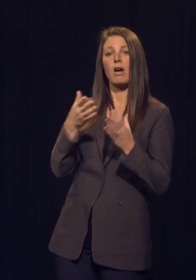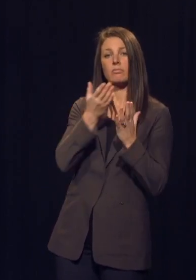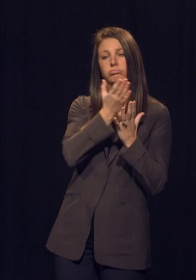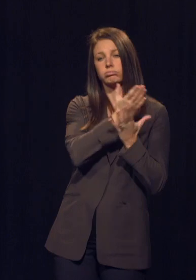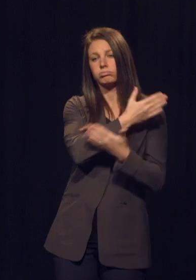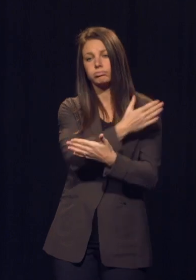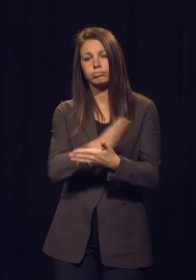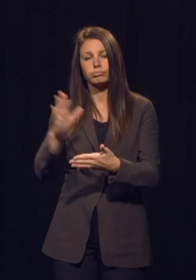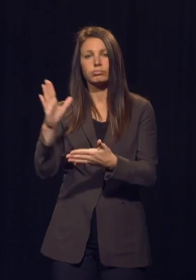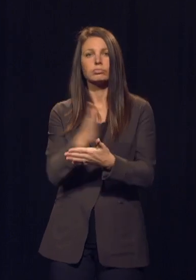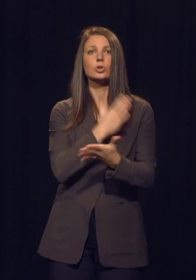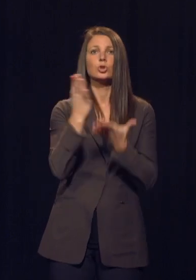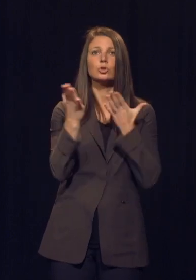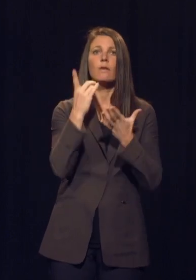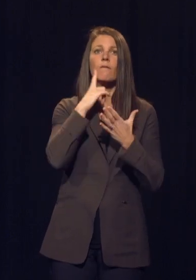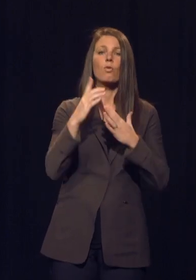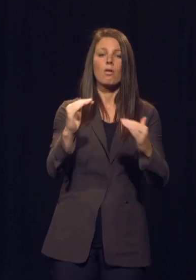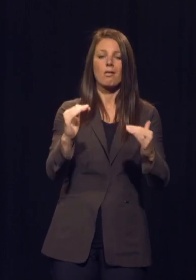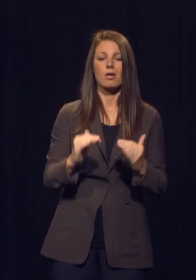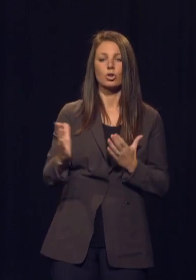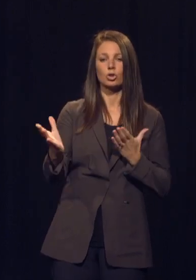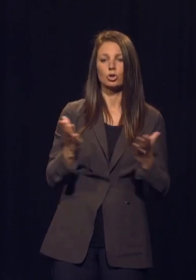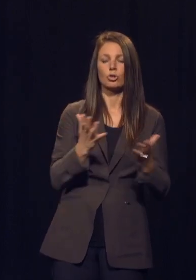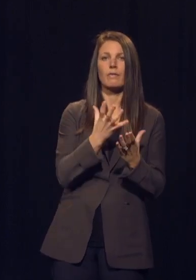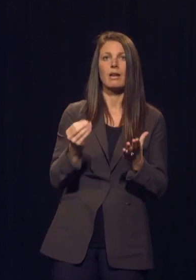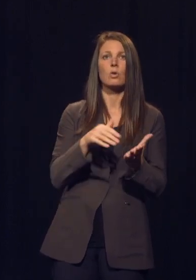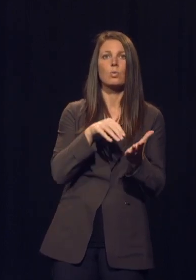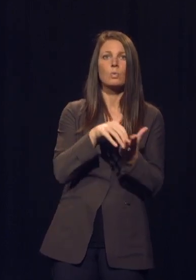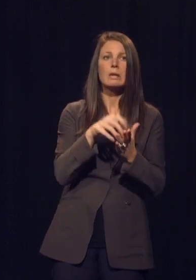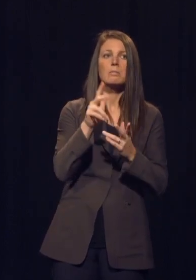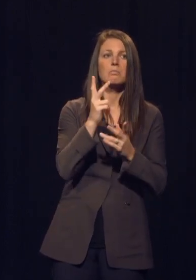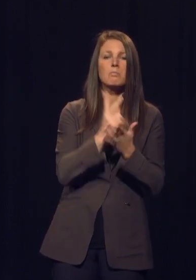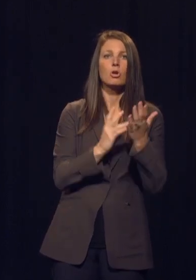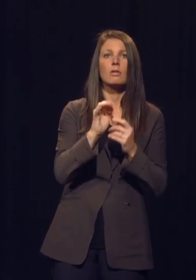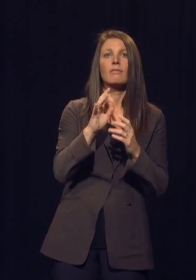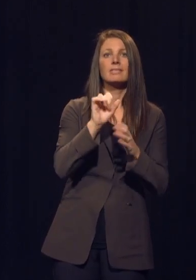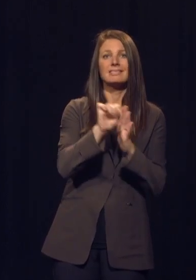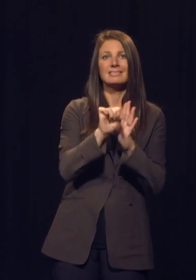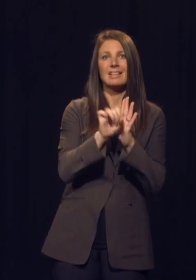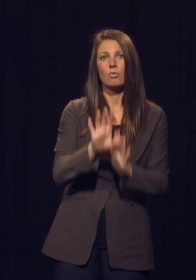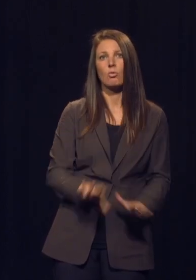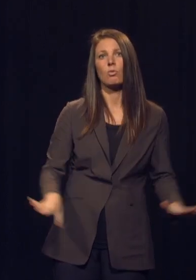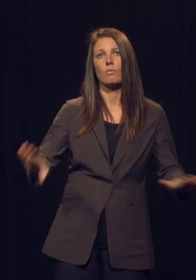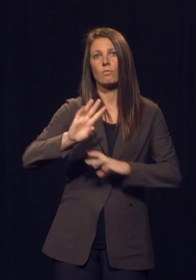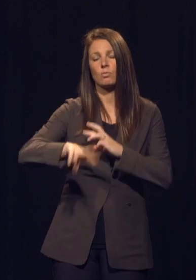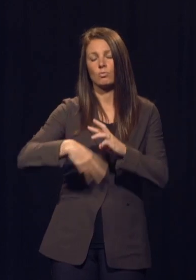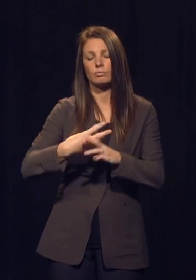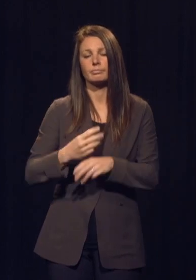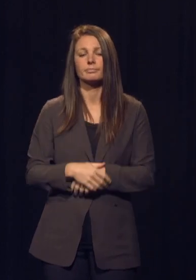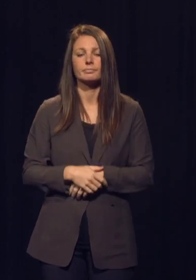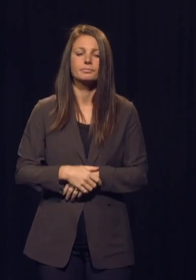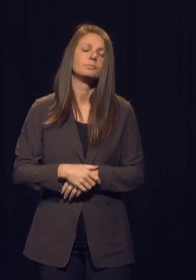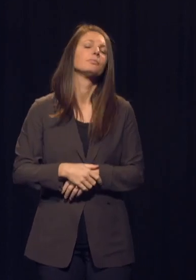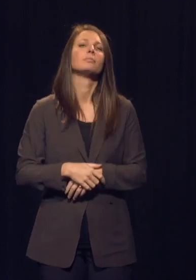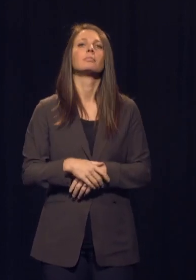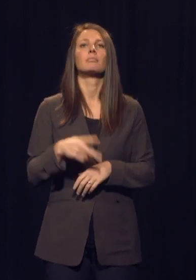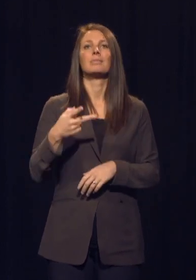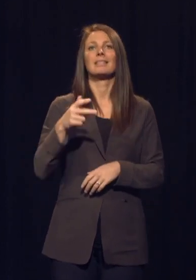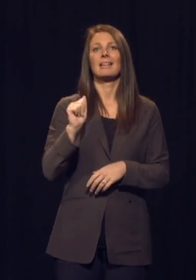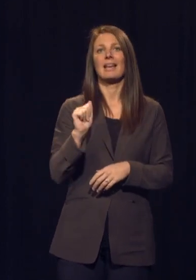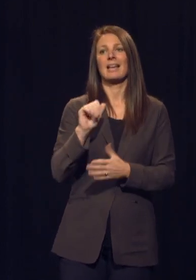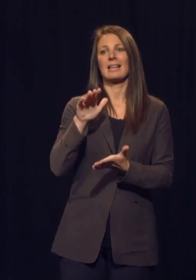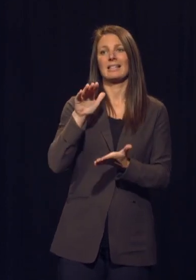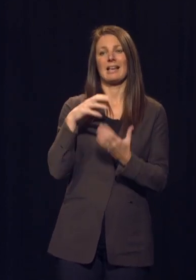in underserved and historically vulnerable areas of the state and nation. Pennsylvania's community health centers serve more